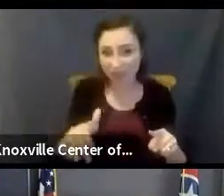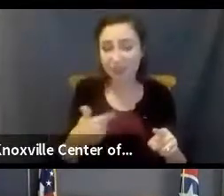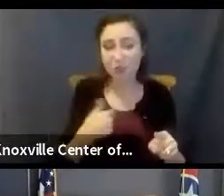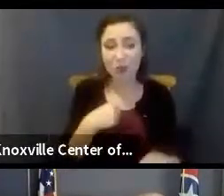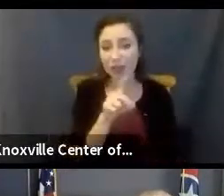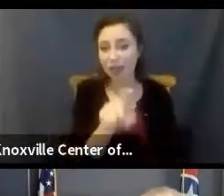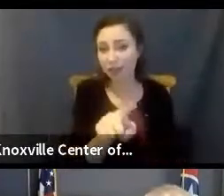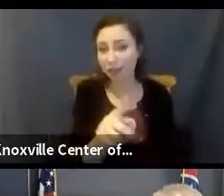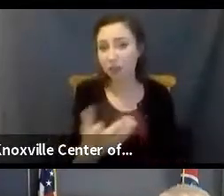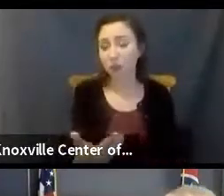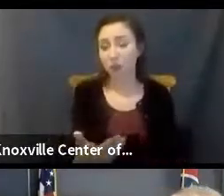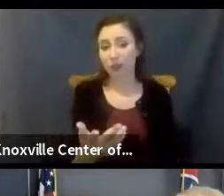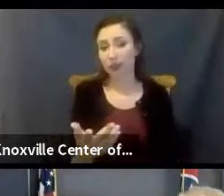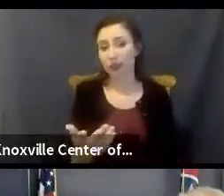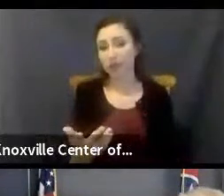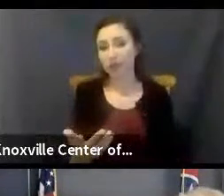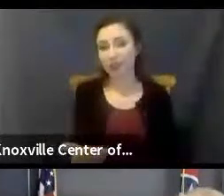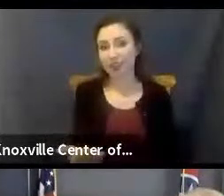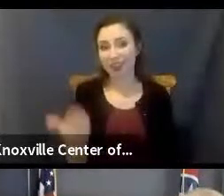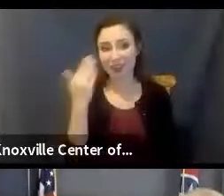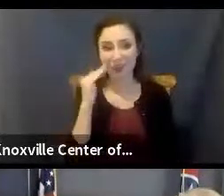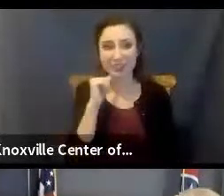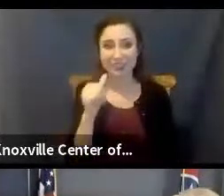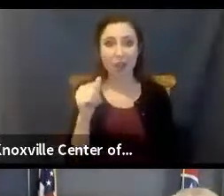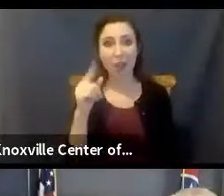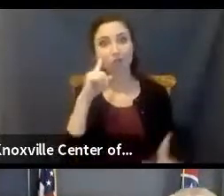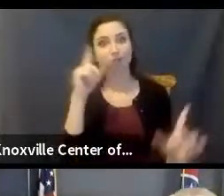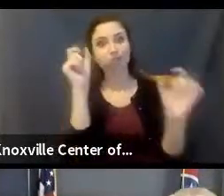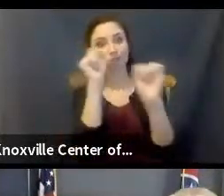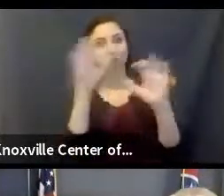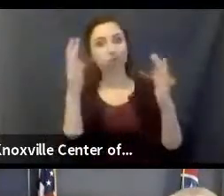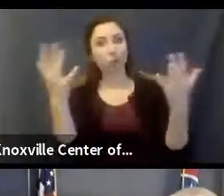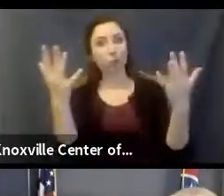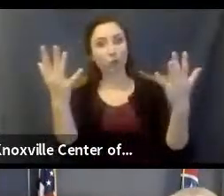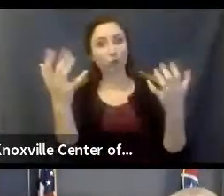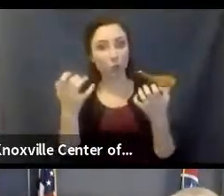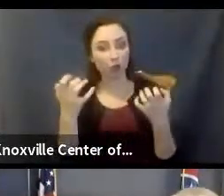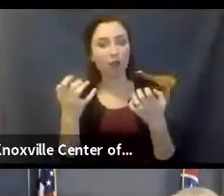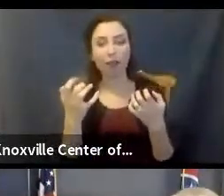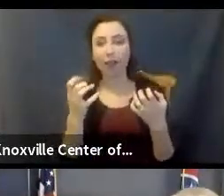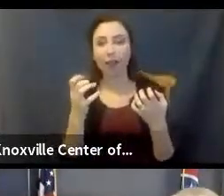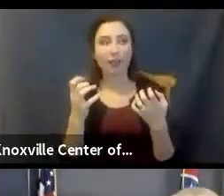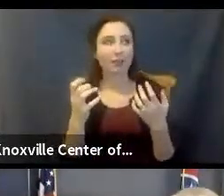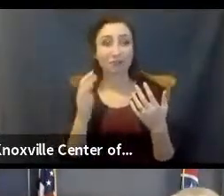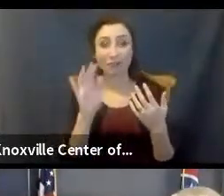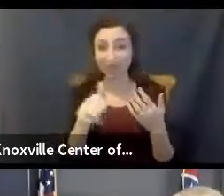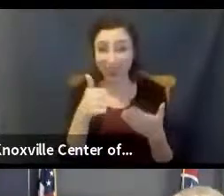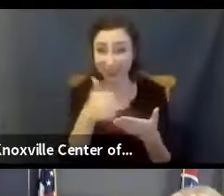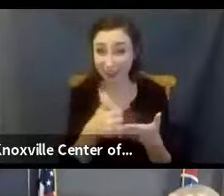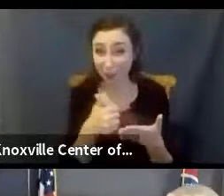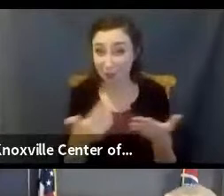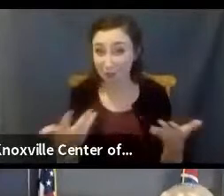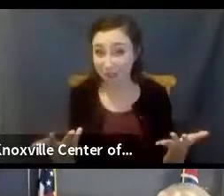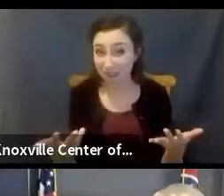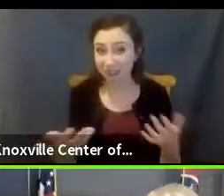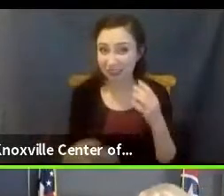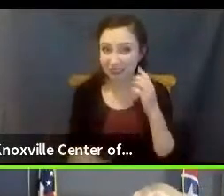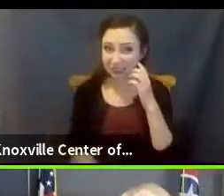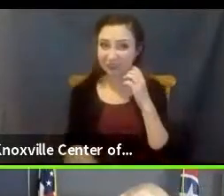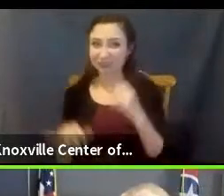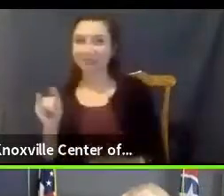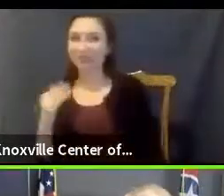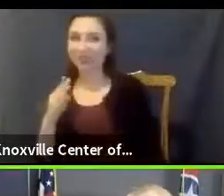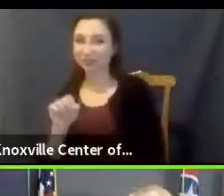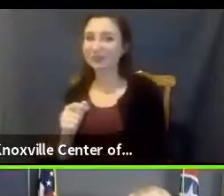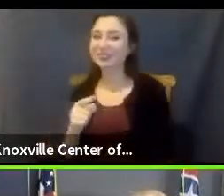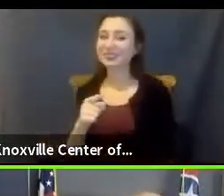you, is there, I know this is not in the big picture what you want, but does that help at all? And you're exactly